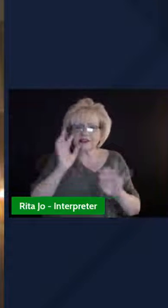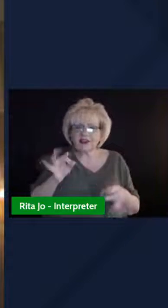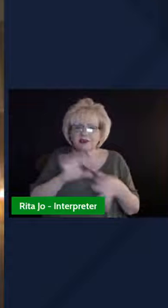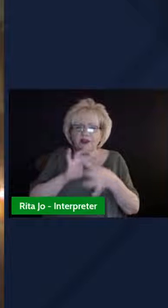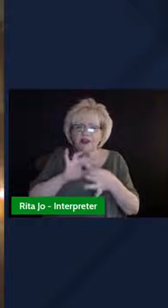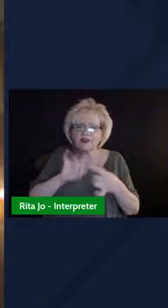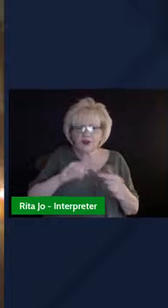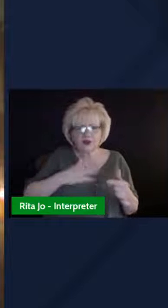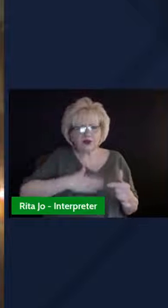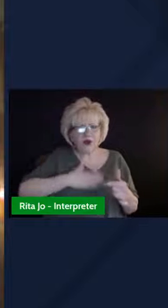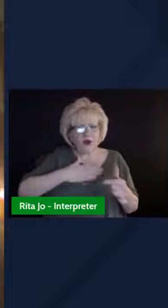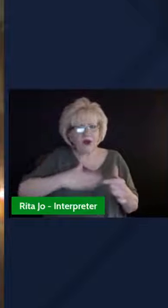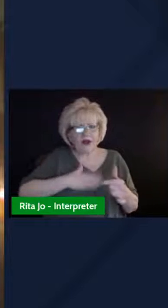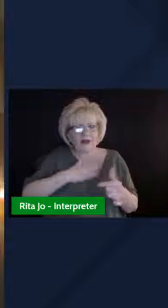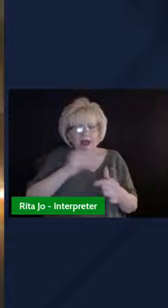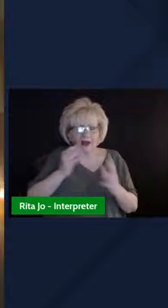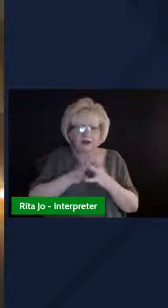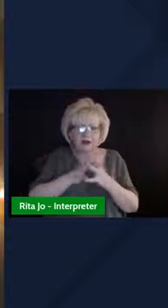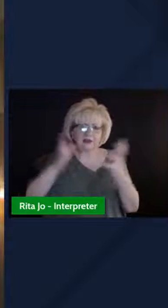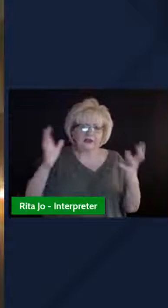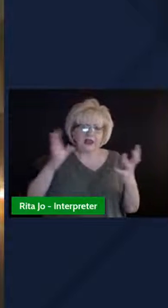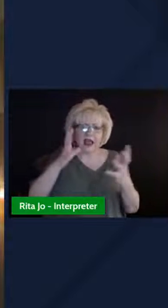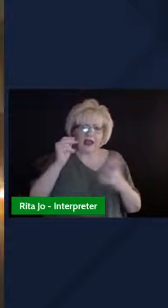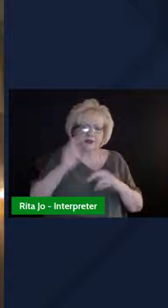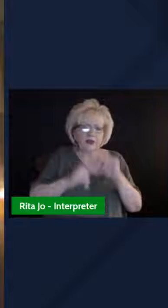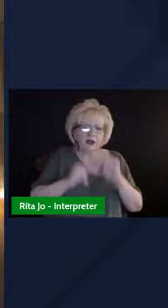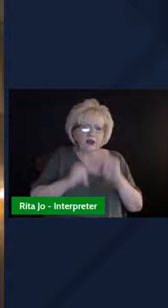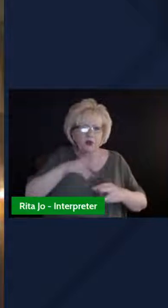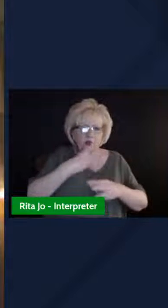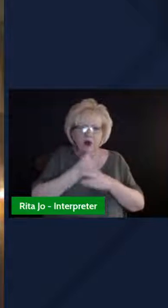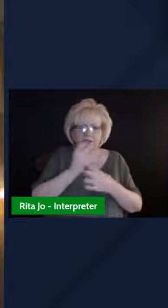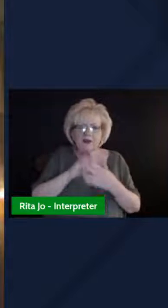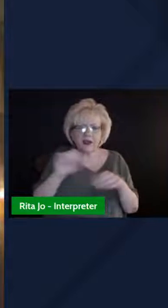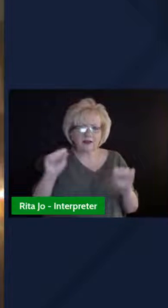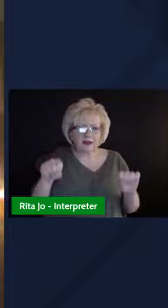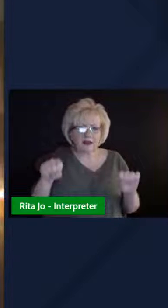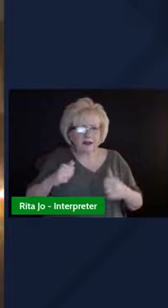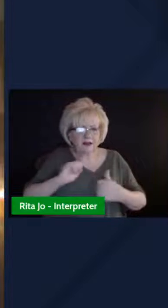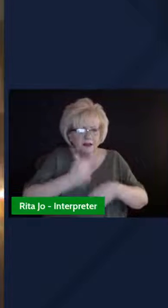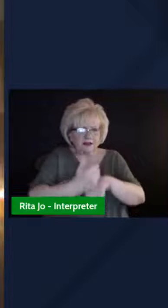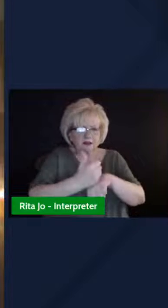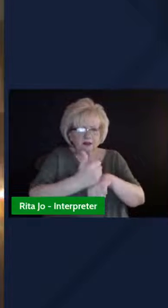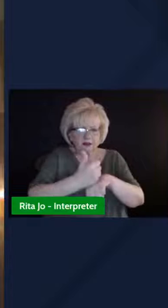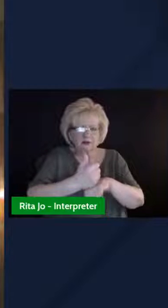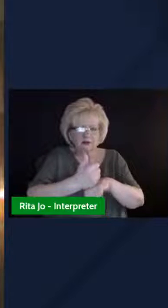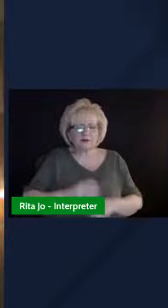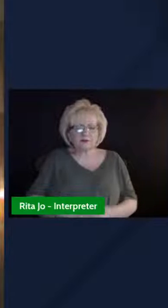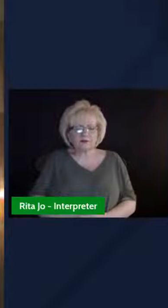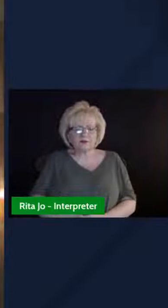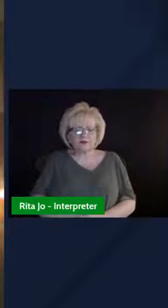for a world in which that may exist and can exist?